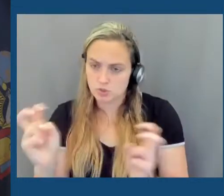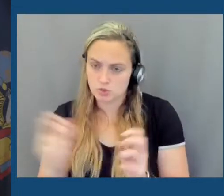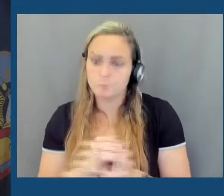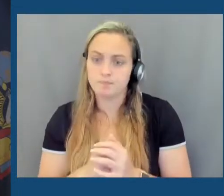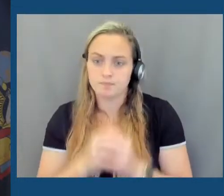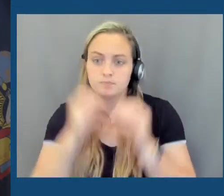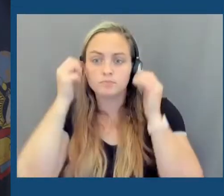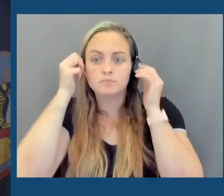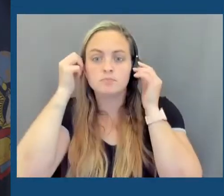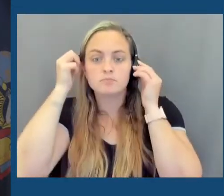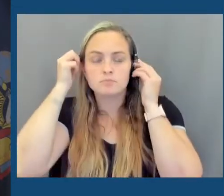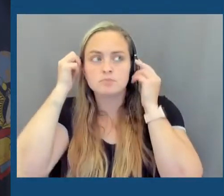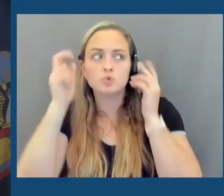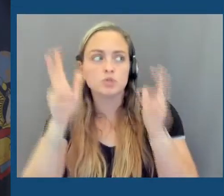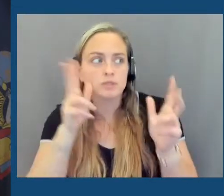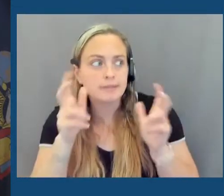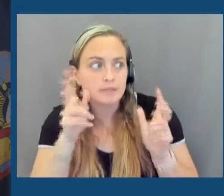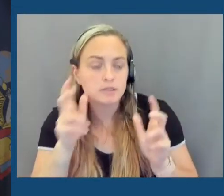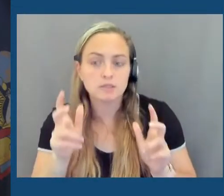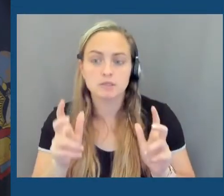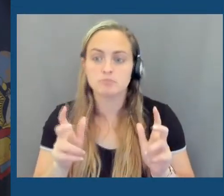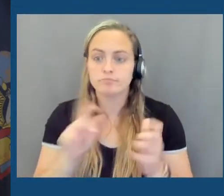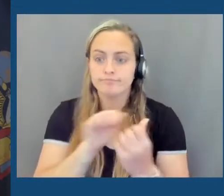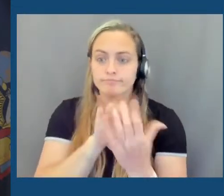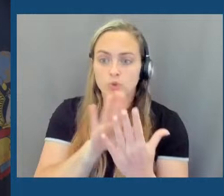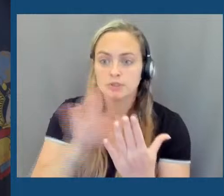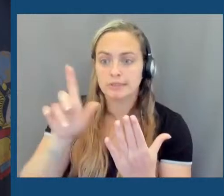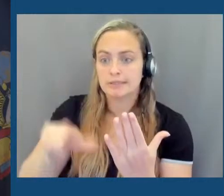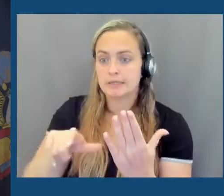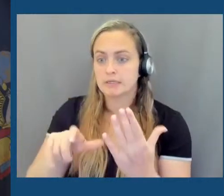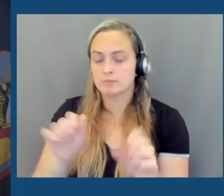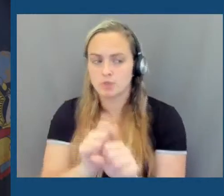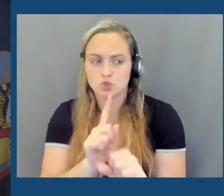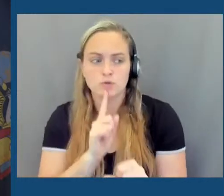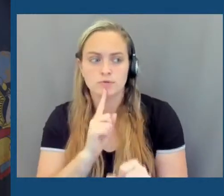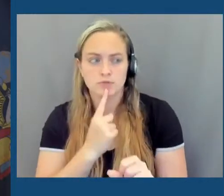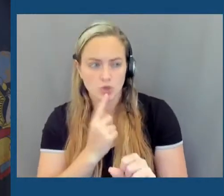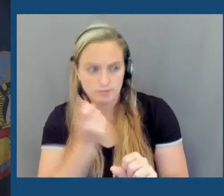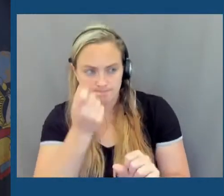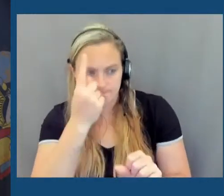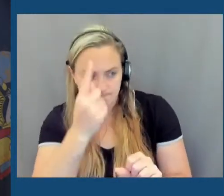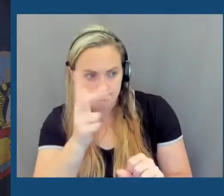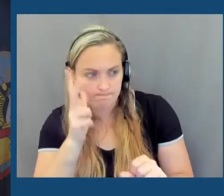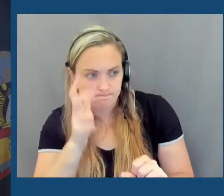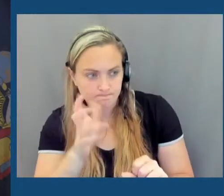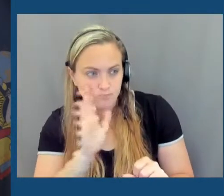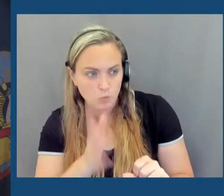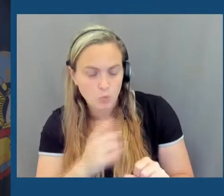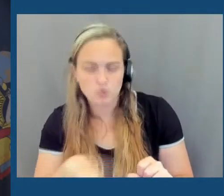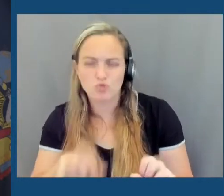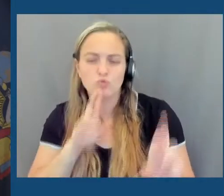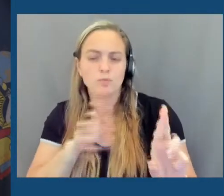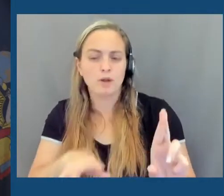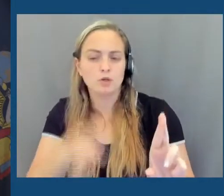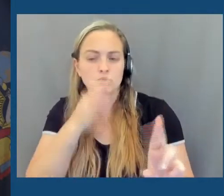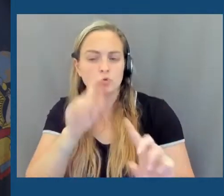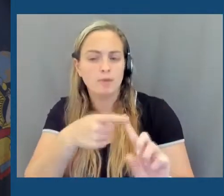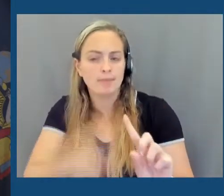and we're just listening to people and addressing their needs and taking them very seriously. So we'll be reporting more on that in the near future as